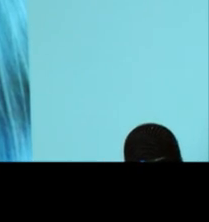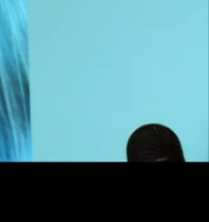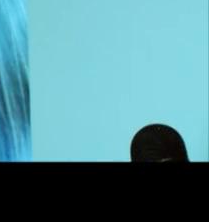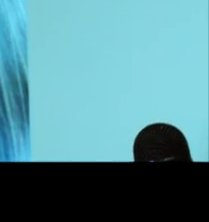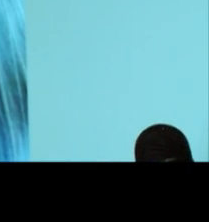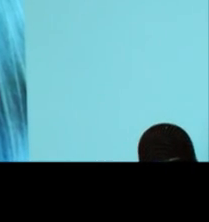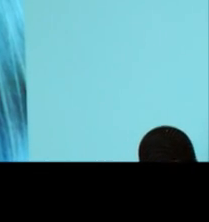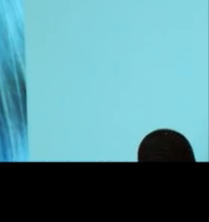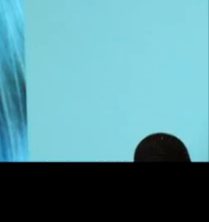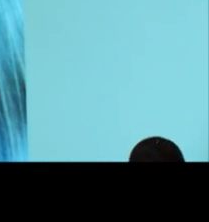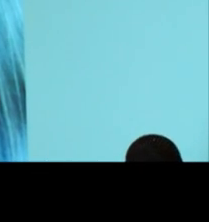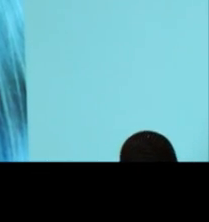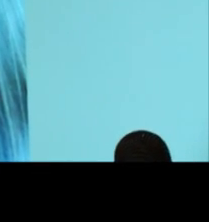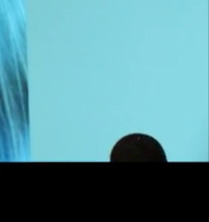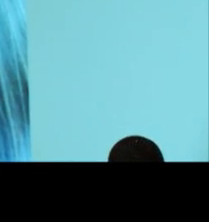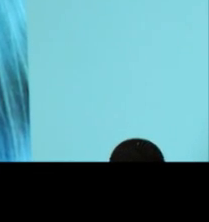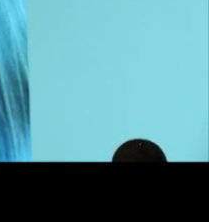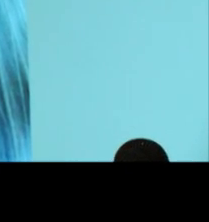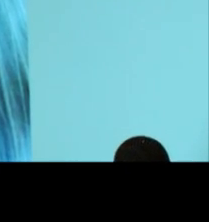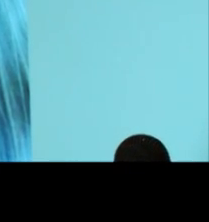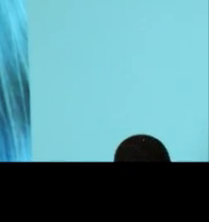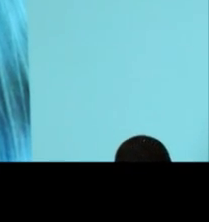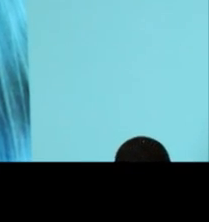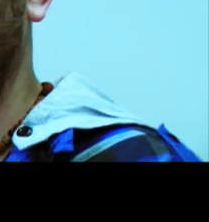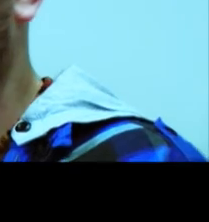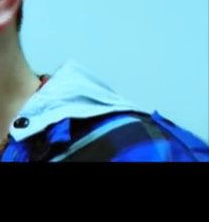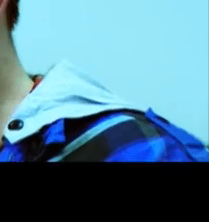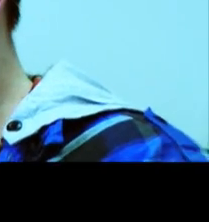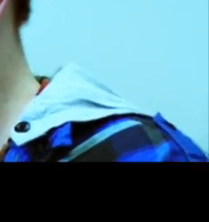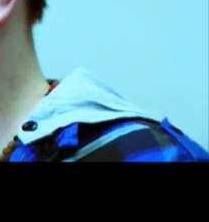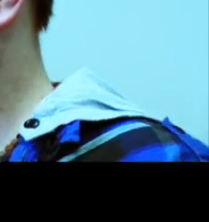available to attend because we're actually attending an incident that's not a real incident.